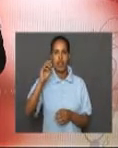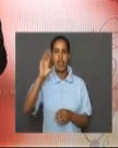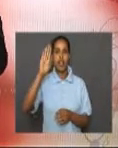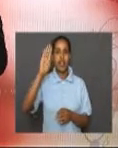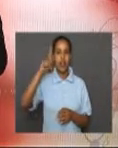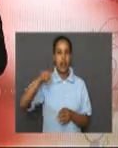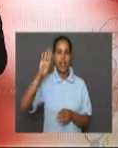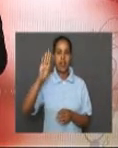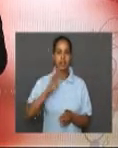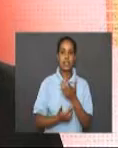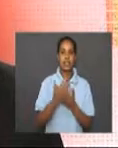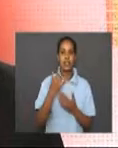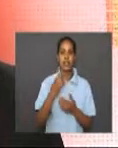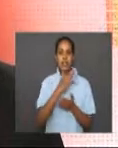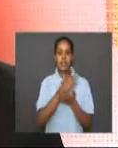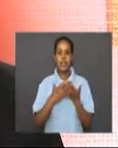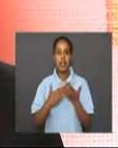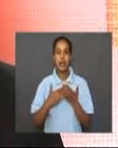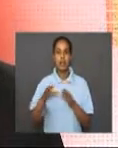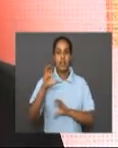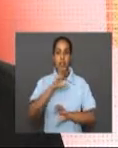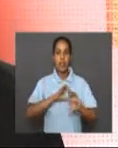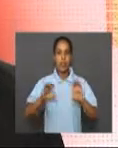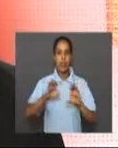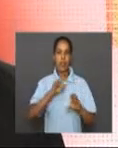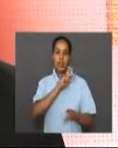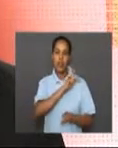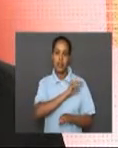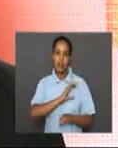Educational Satellite Television Programs.